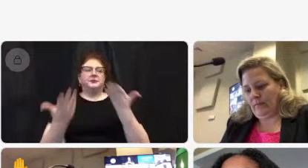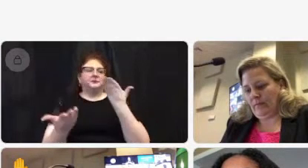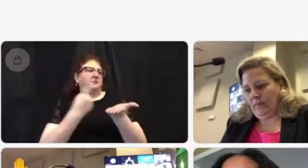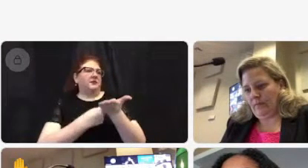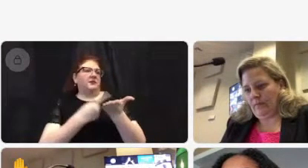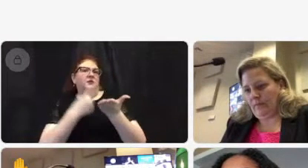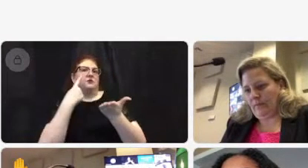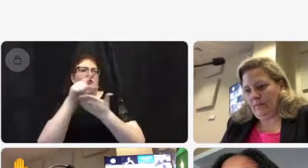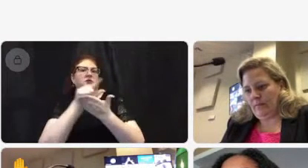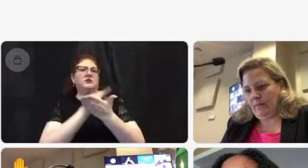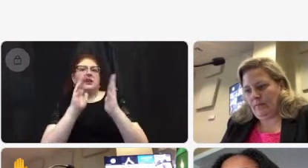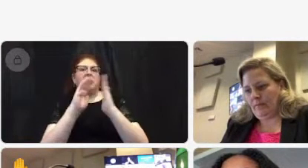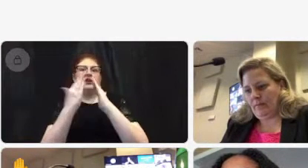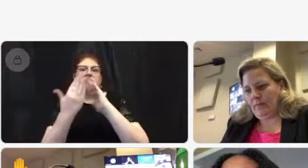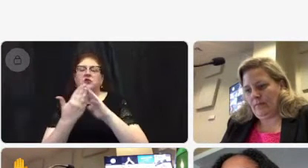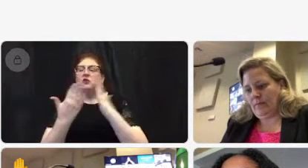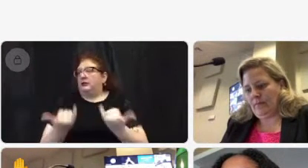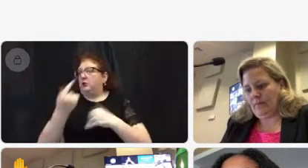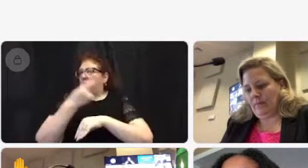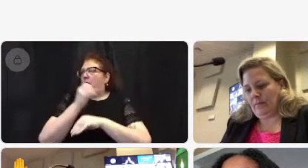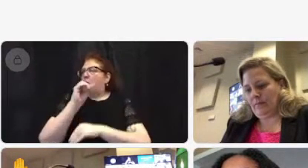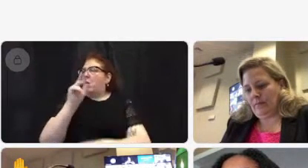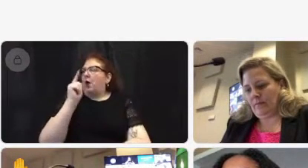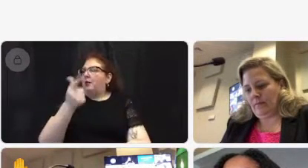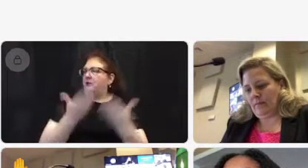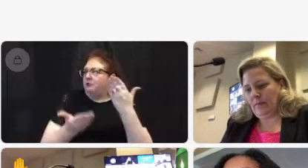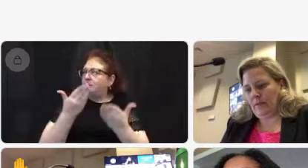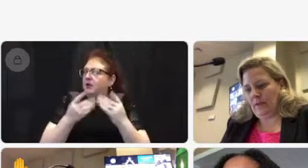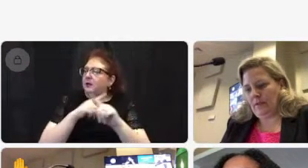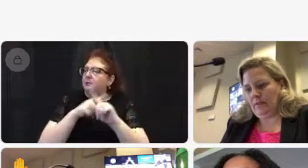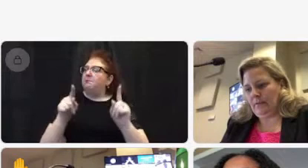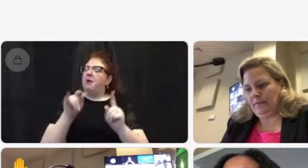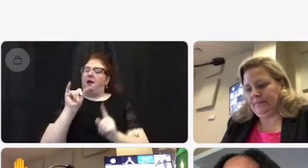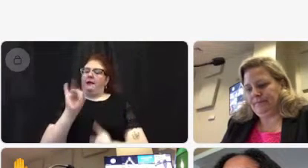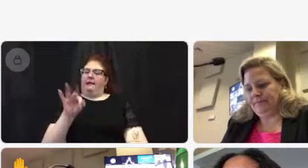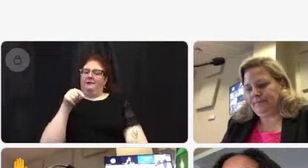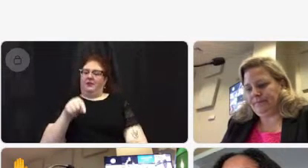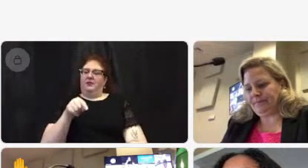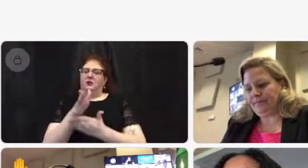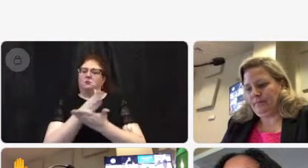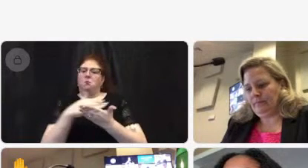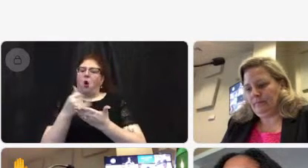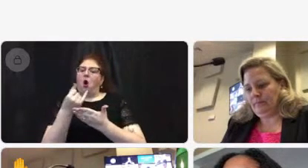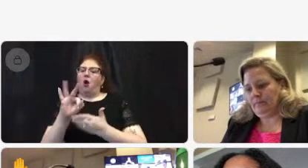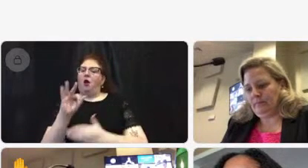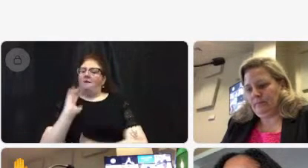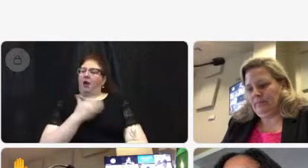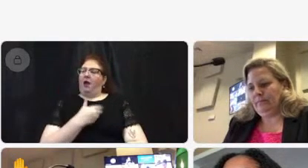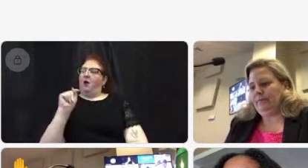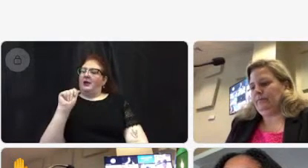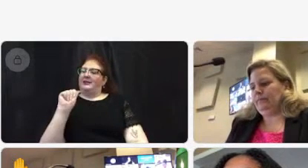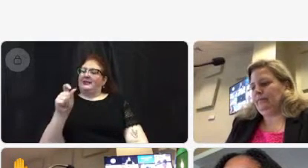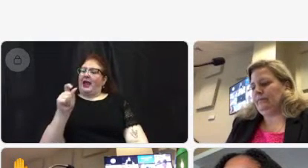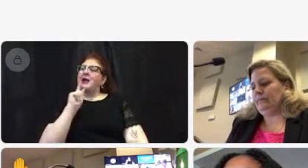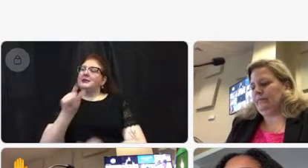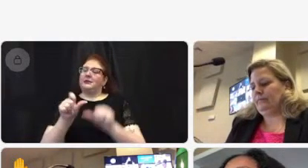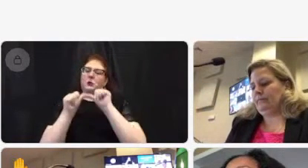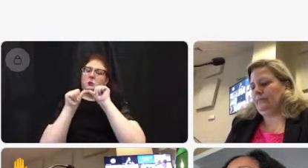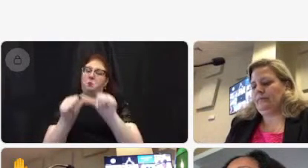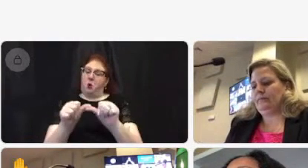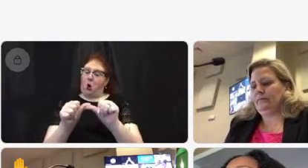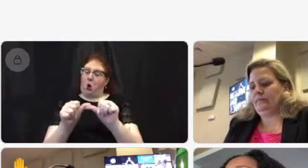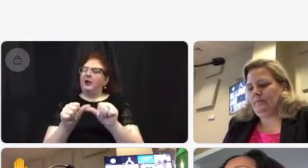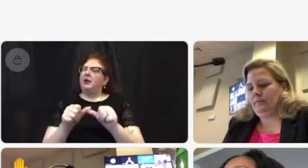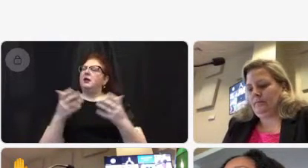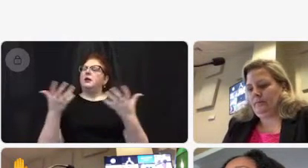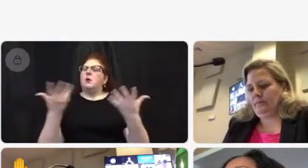for today, but may be for later. If this part of the tax is permanent, what are the parameters if